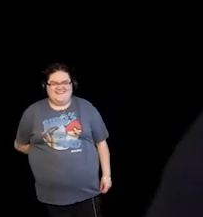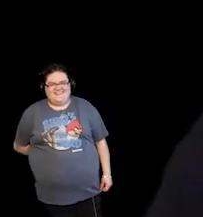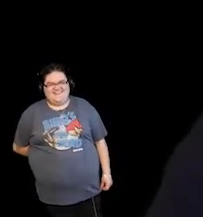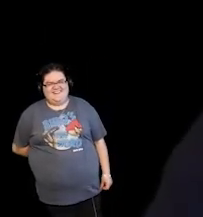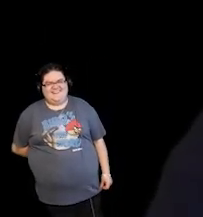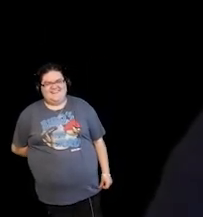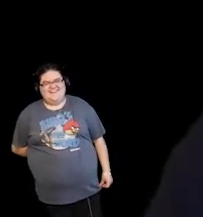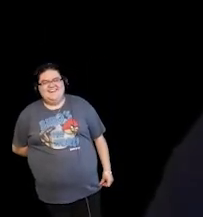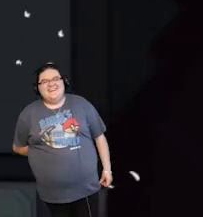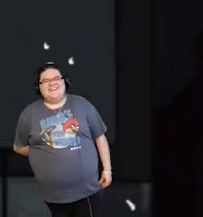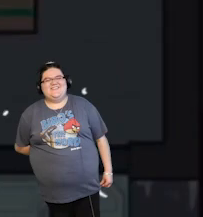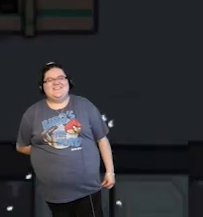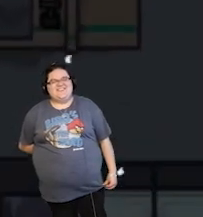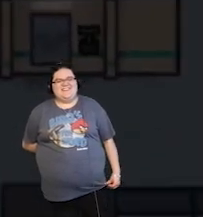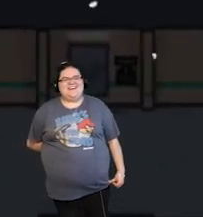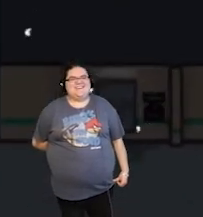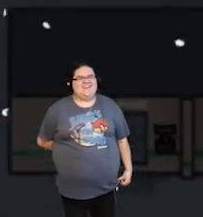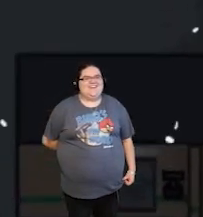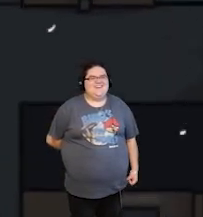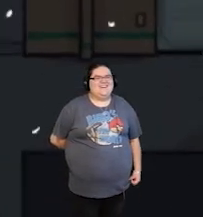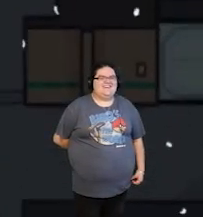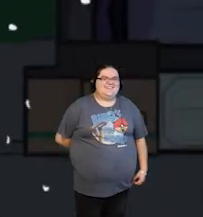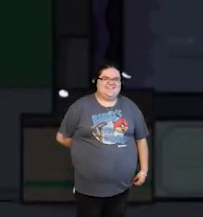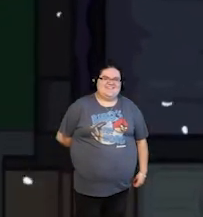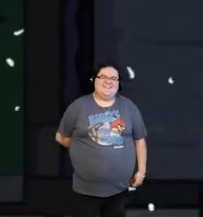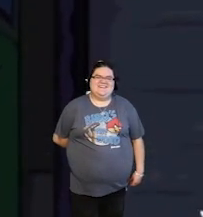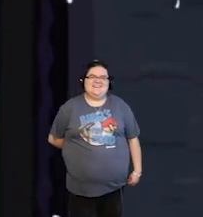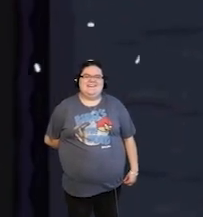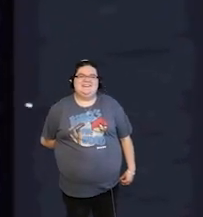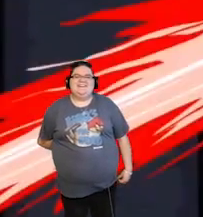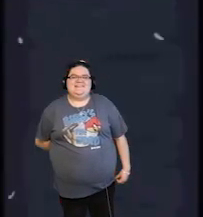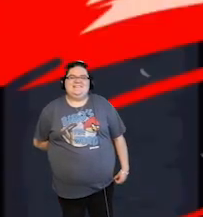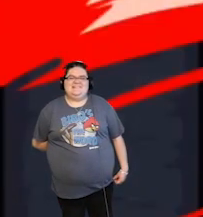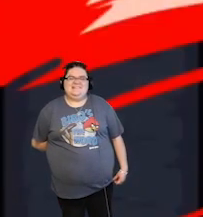Finally. Oh my god. It wasn't lucky all along.